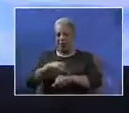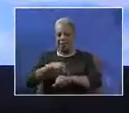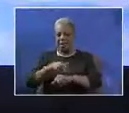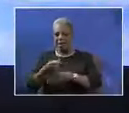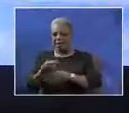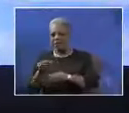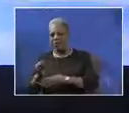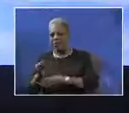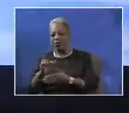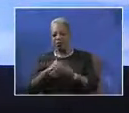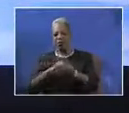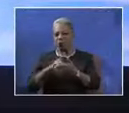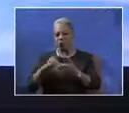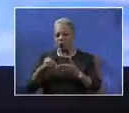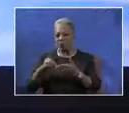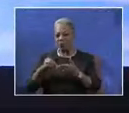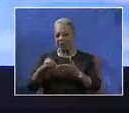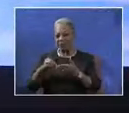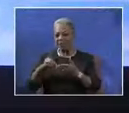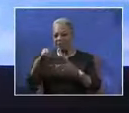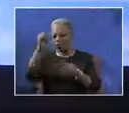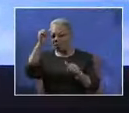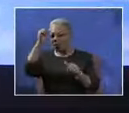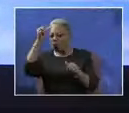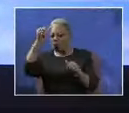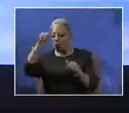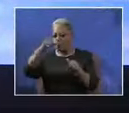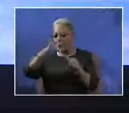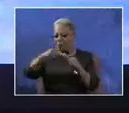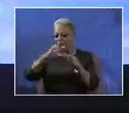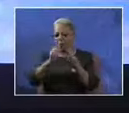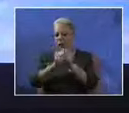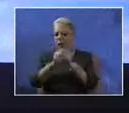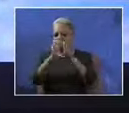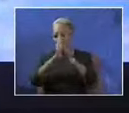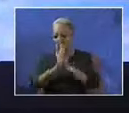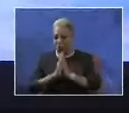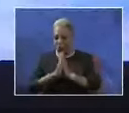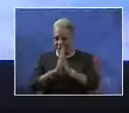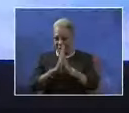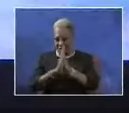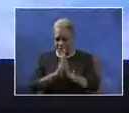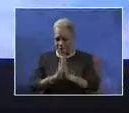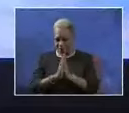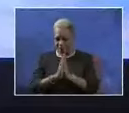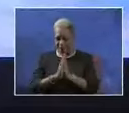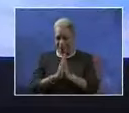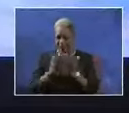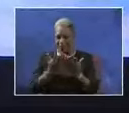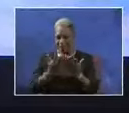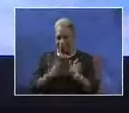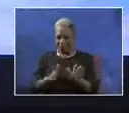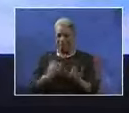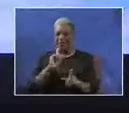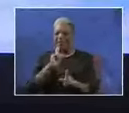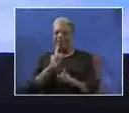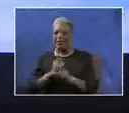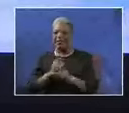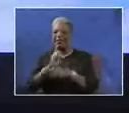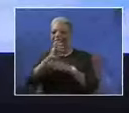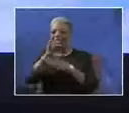and we want to lift her up on the wings of prayer. We want to say to Sister Jacqueline